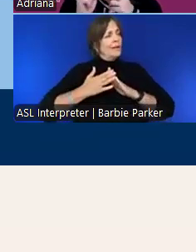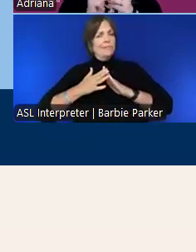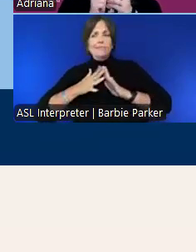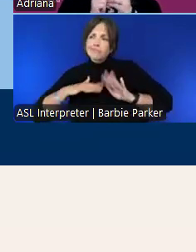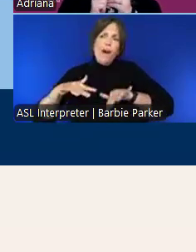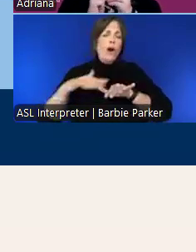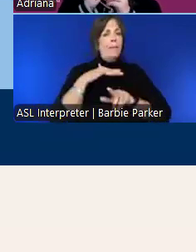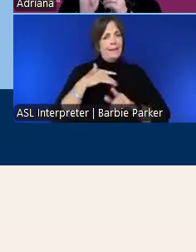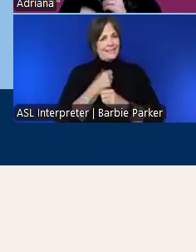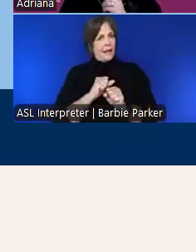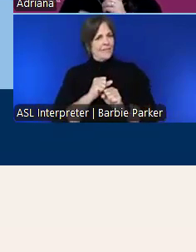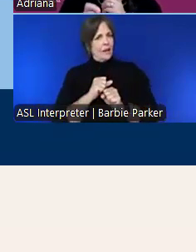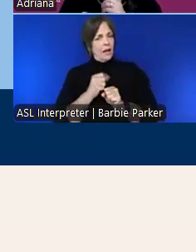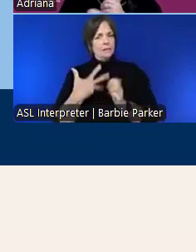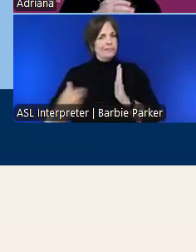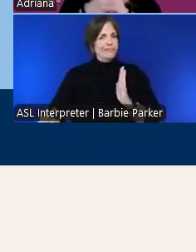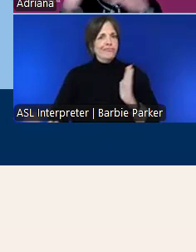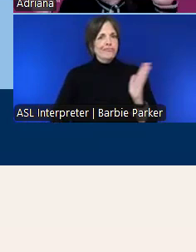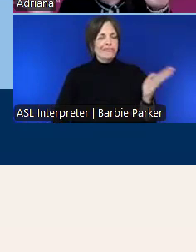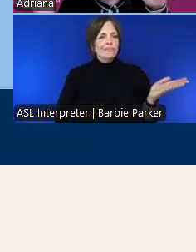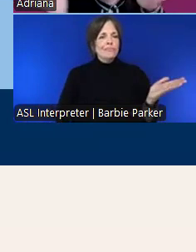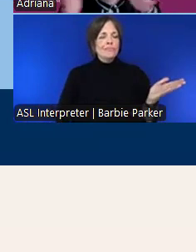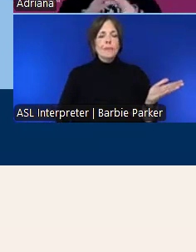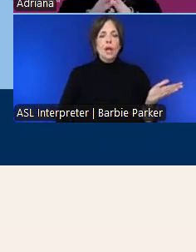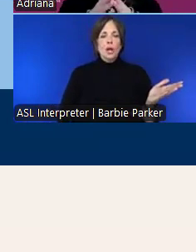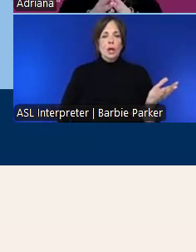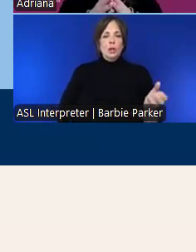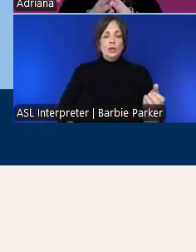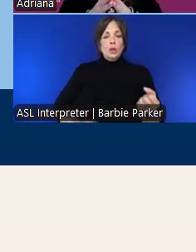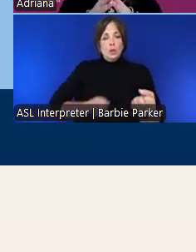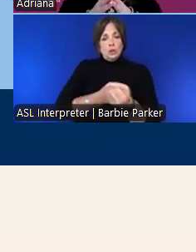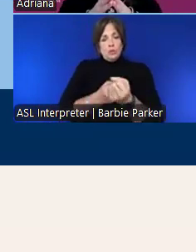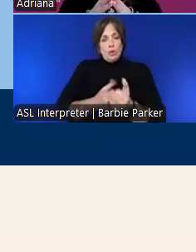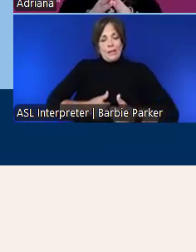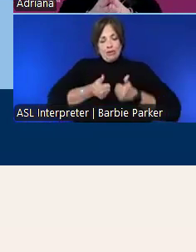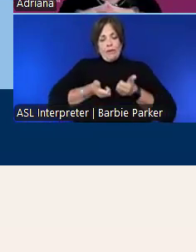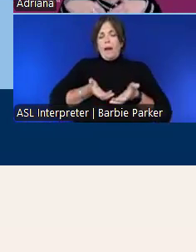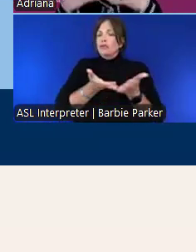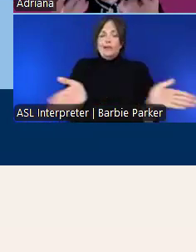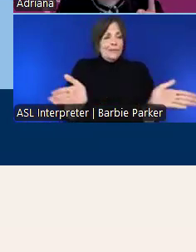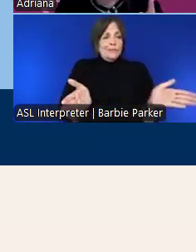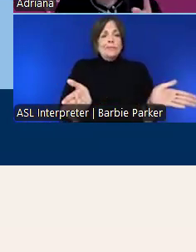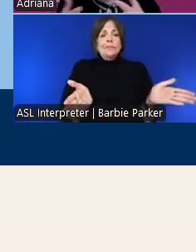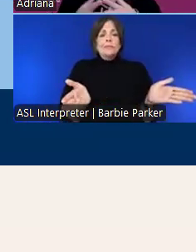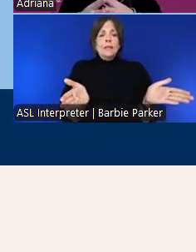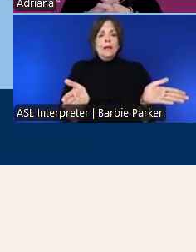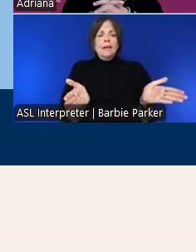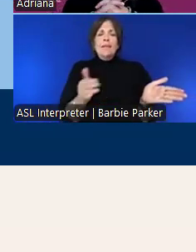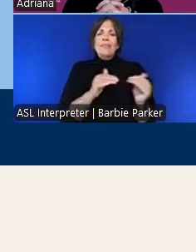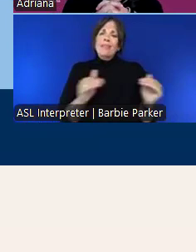Because when we're talking about supporting survivors, period, the level of trust